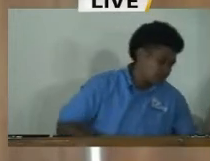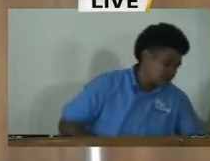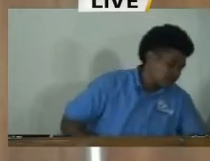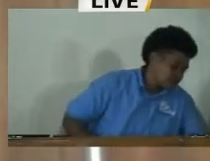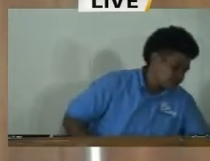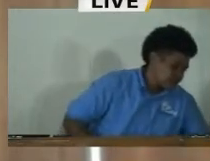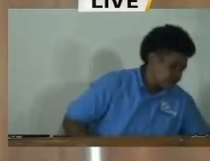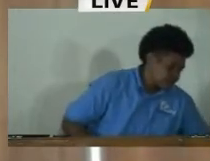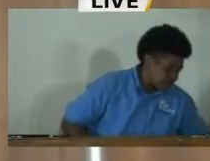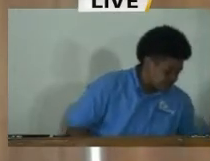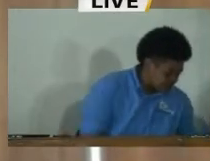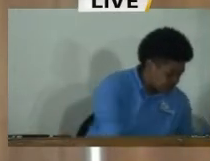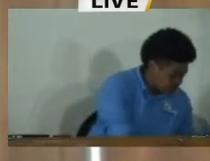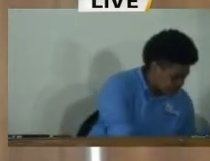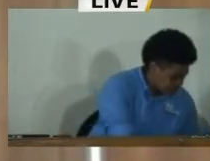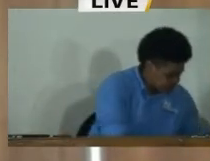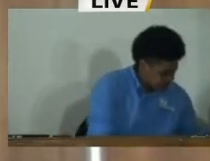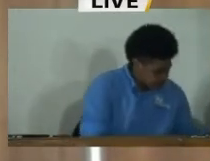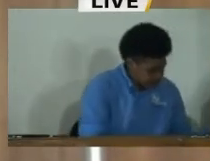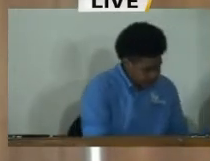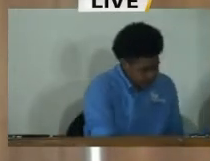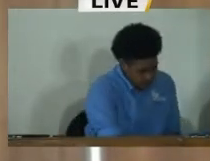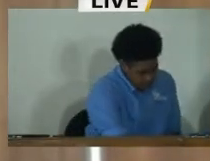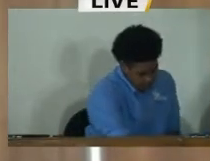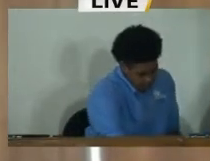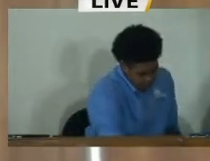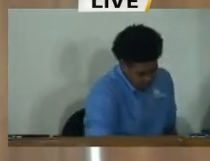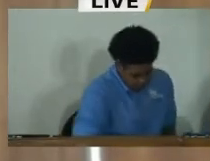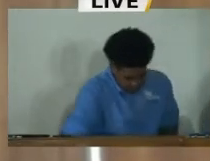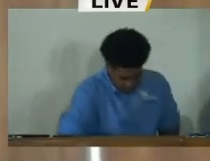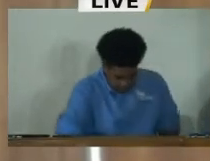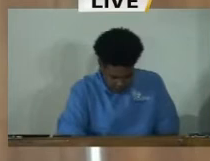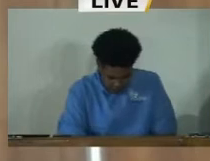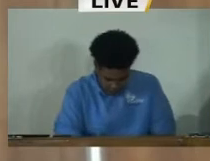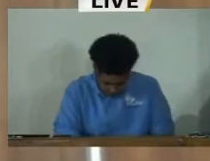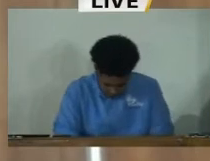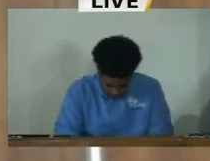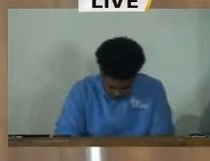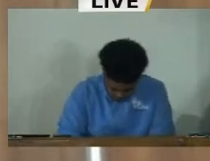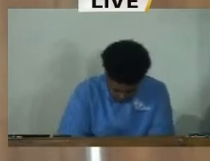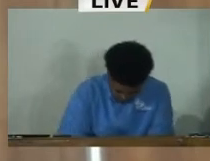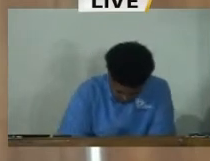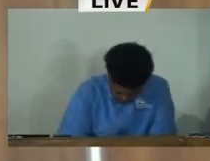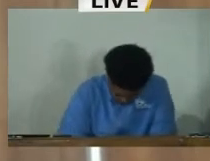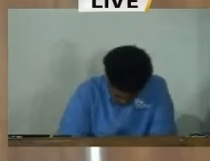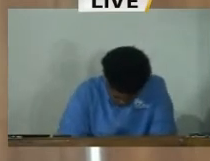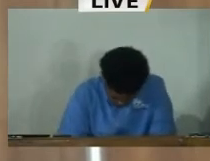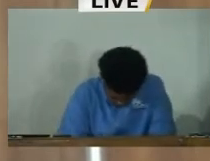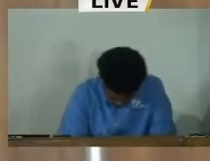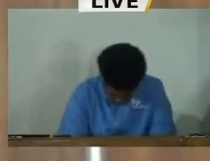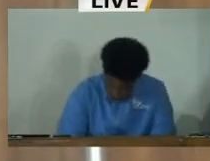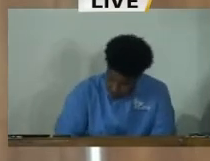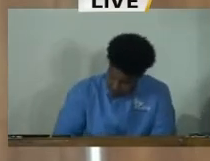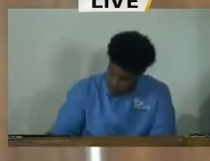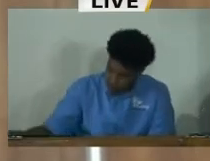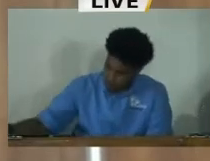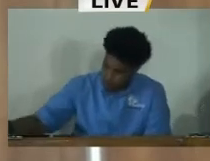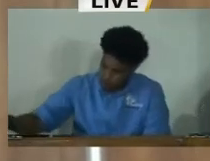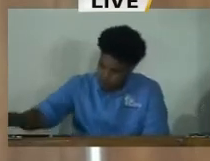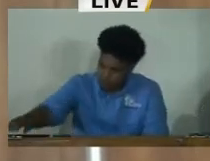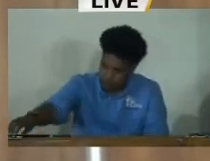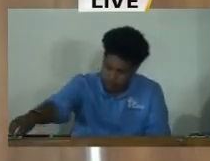instance. Madam Speaker, I want to move to some unrecognized Asian